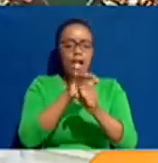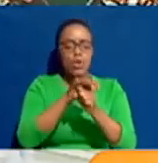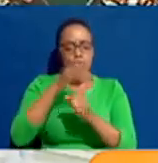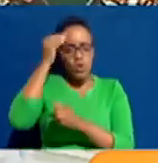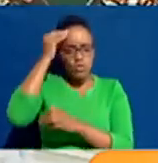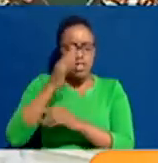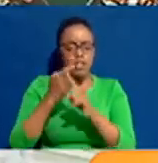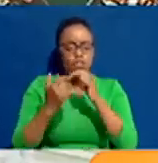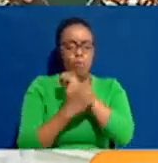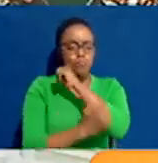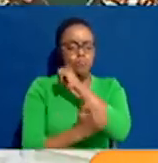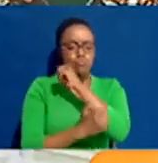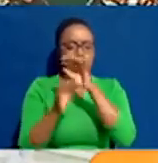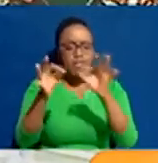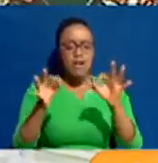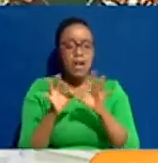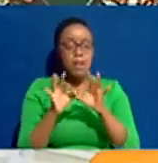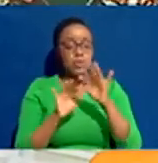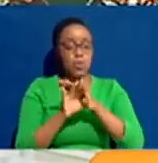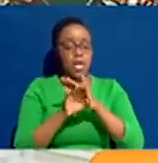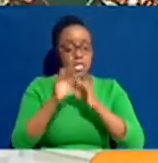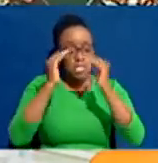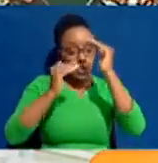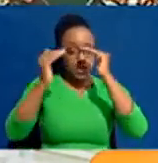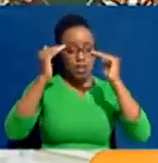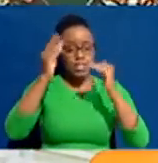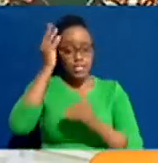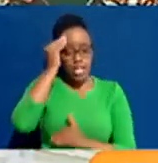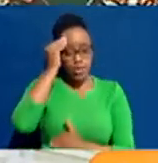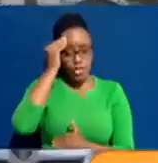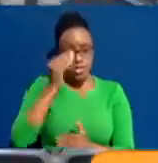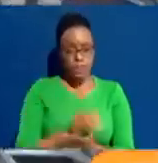learners from poor backgrounds from accessing university education.